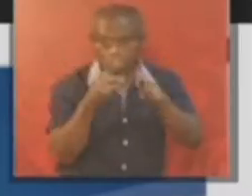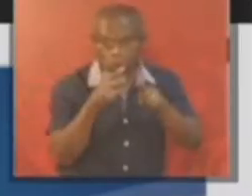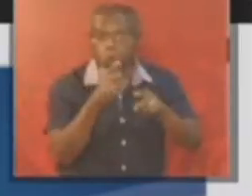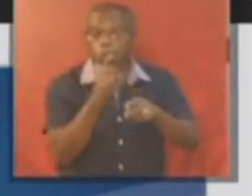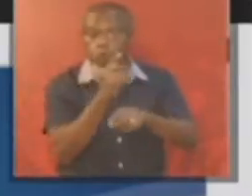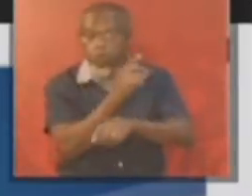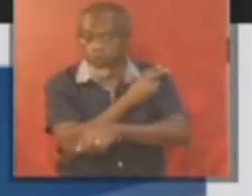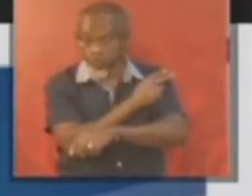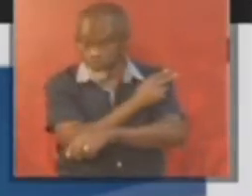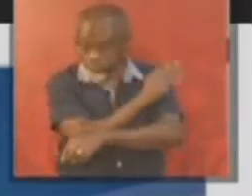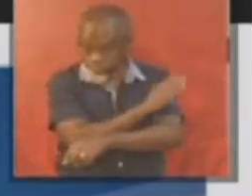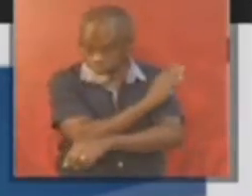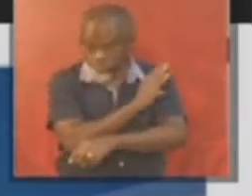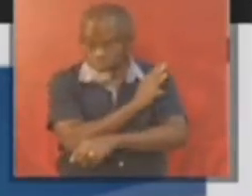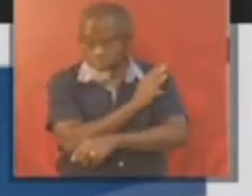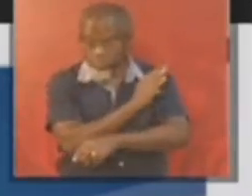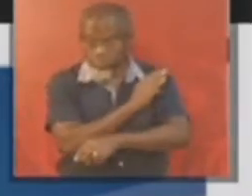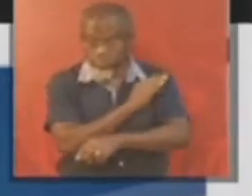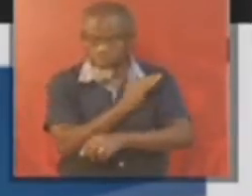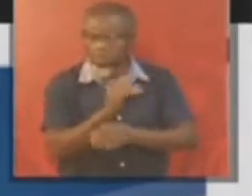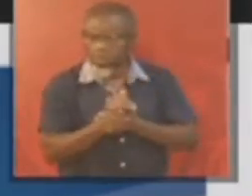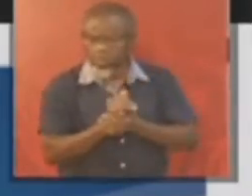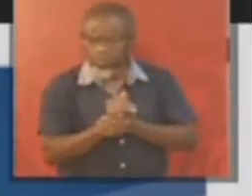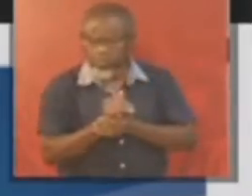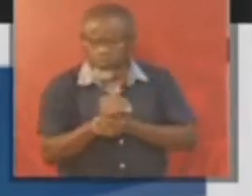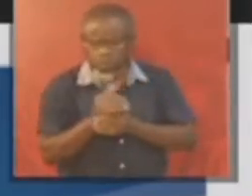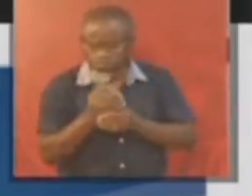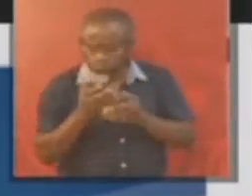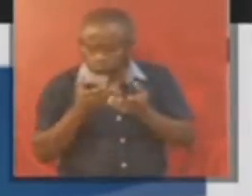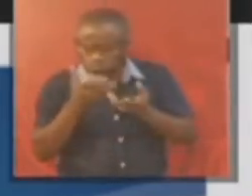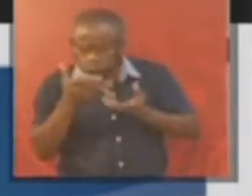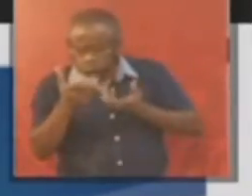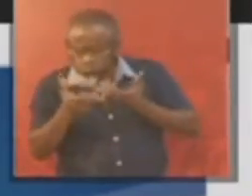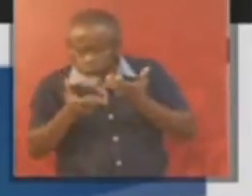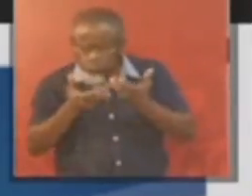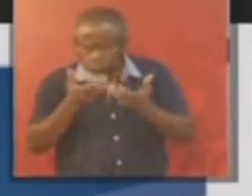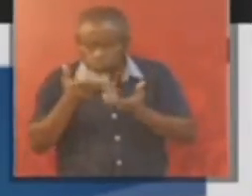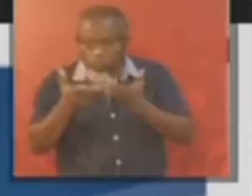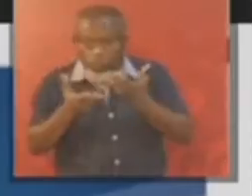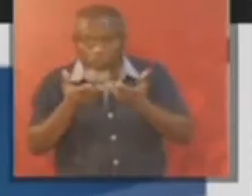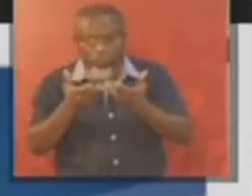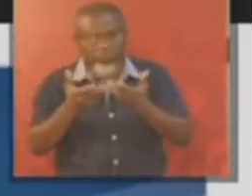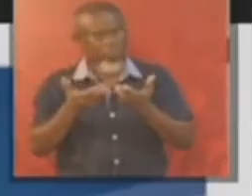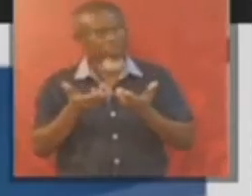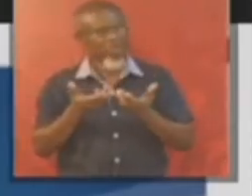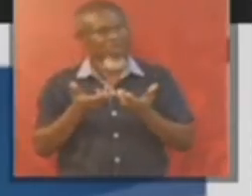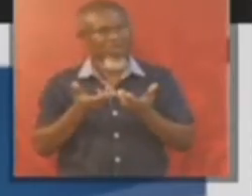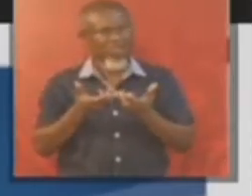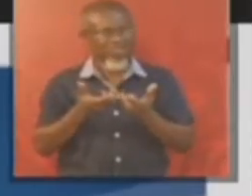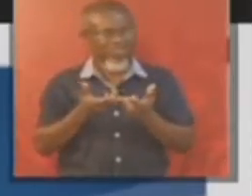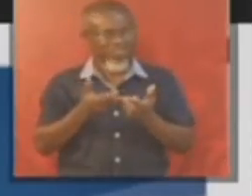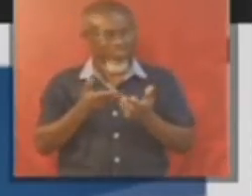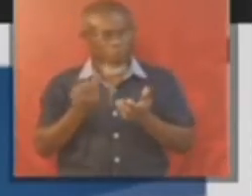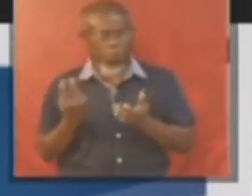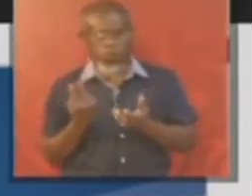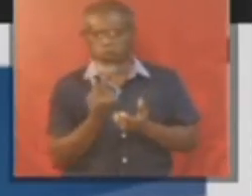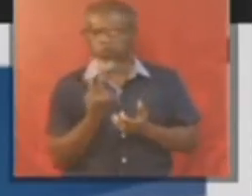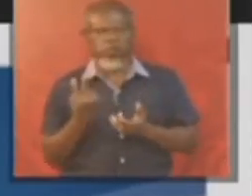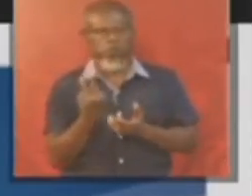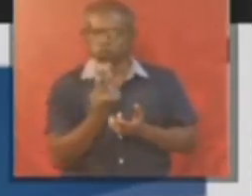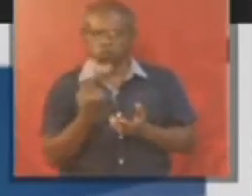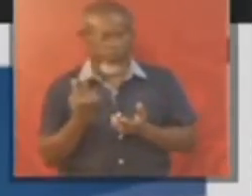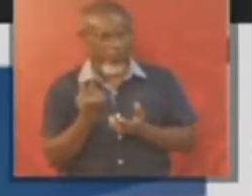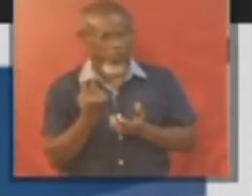and compromised immune systems. And this interaction is a personal interaction. It's where the primary care physician would